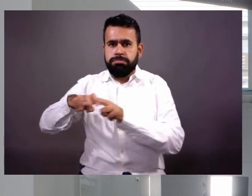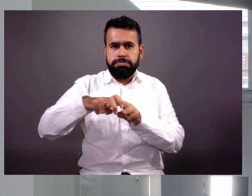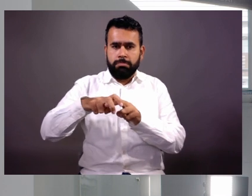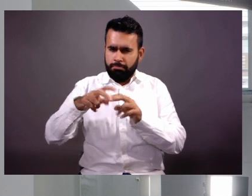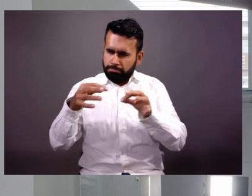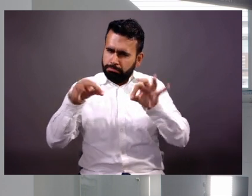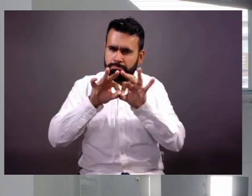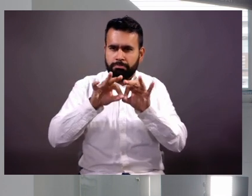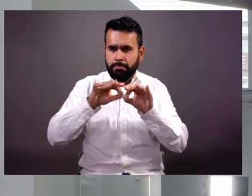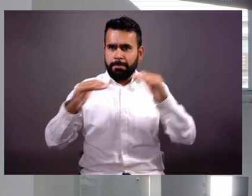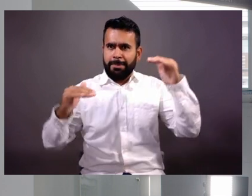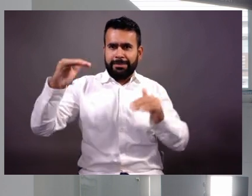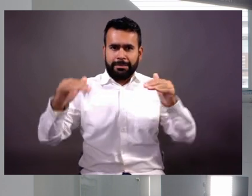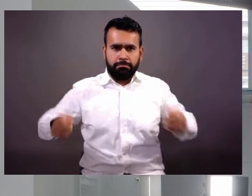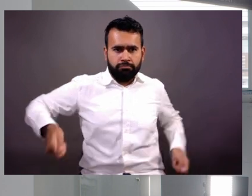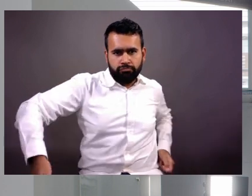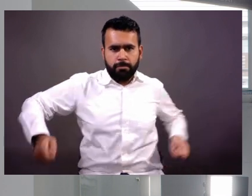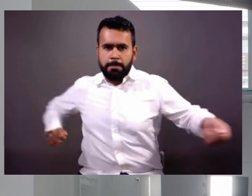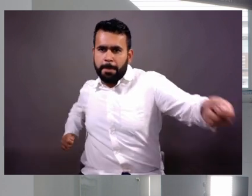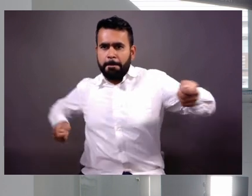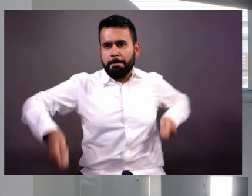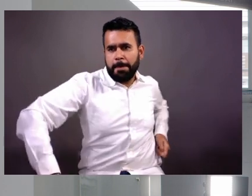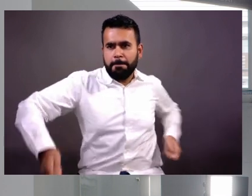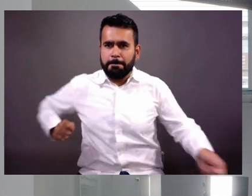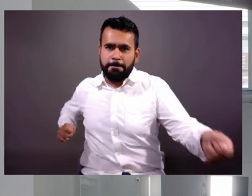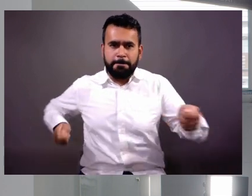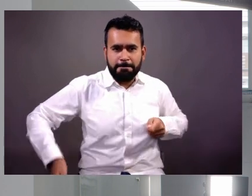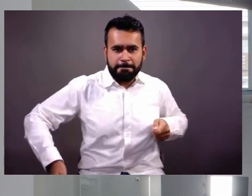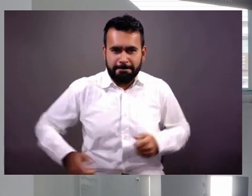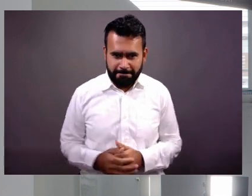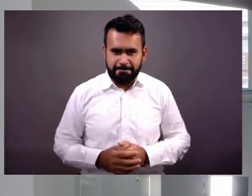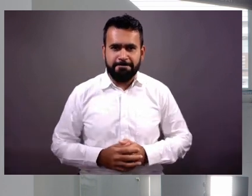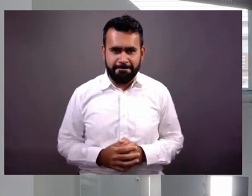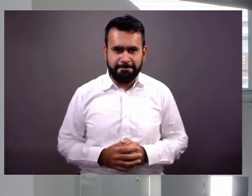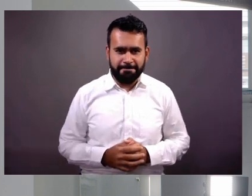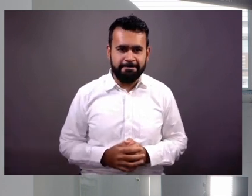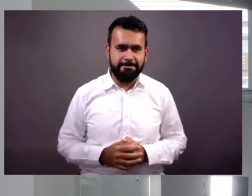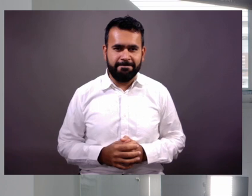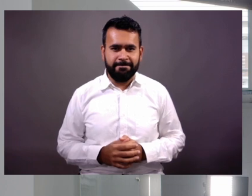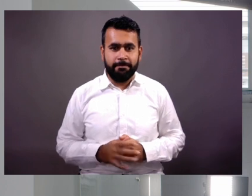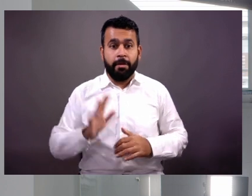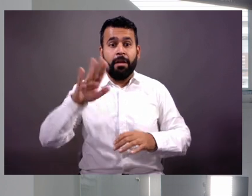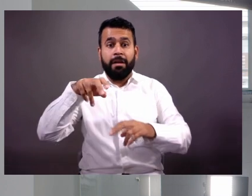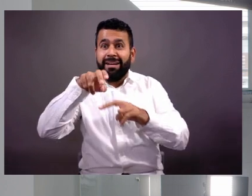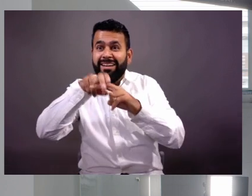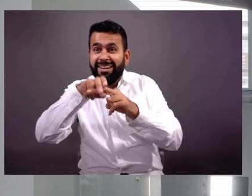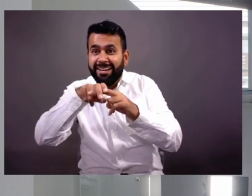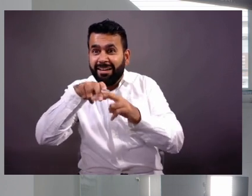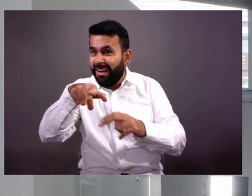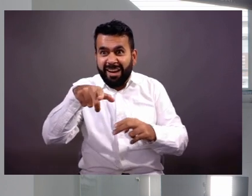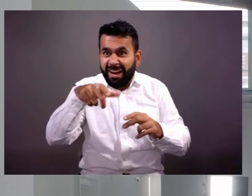already forward, so you might want to start da, da, da, da, and your chair might move as you do it.